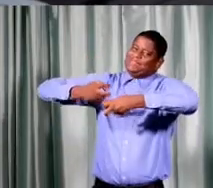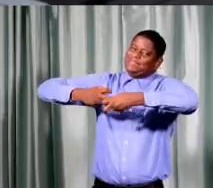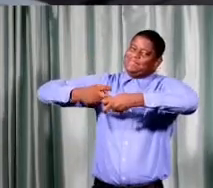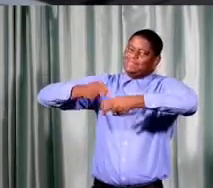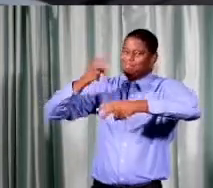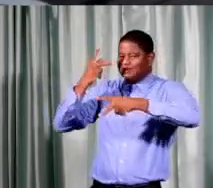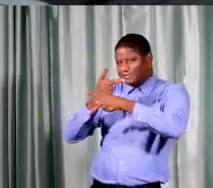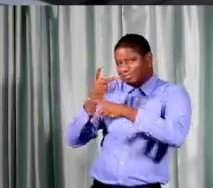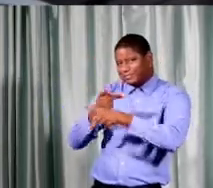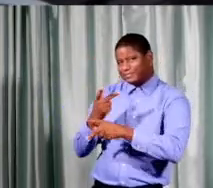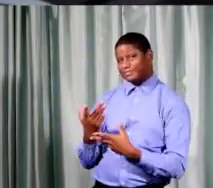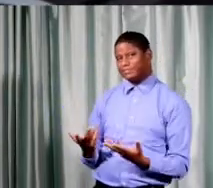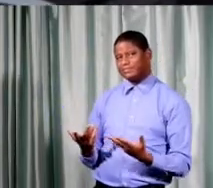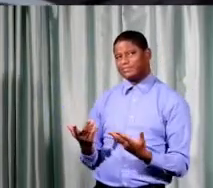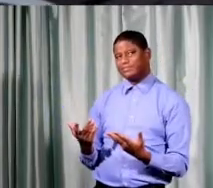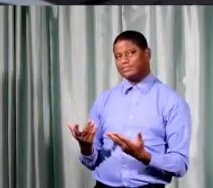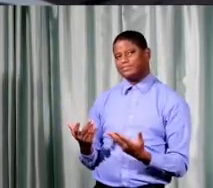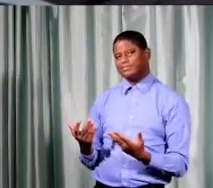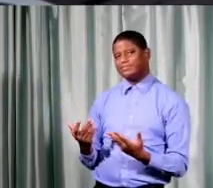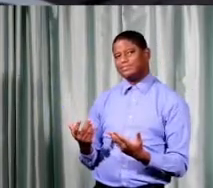and objectivity,